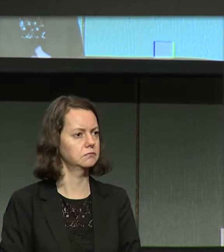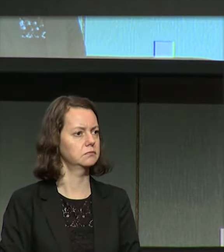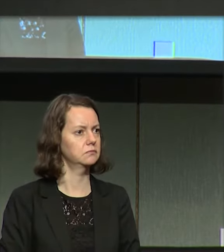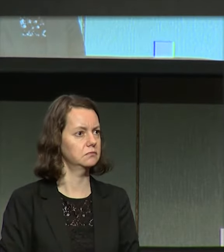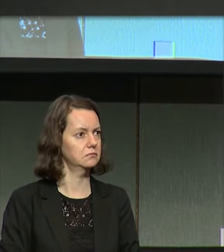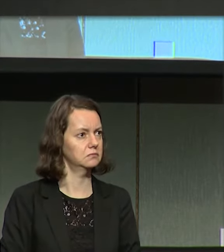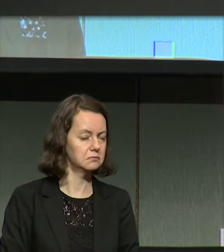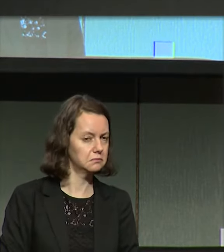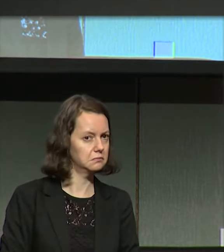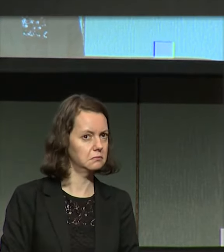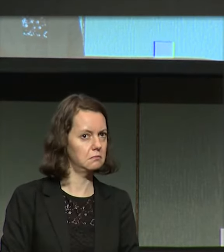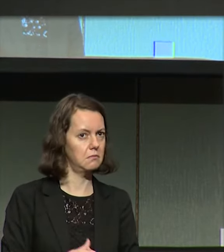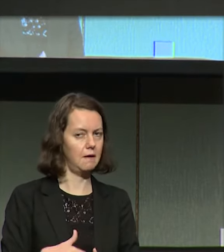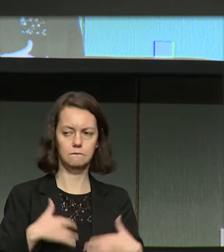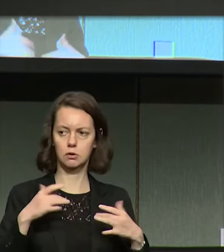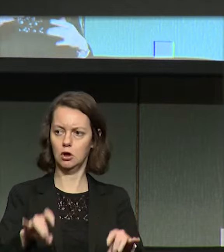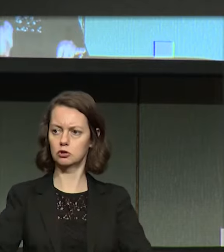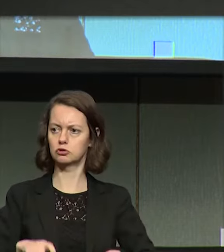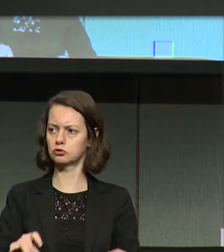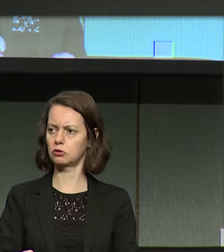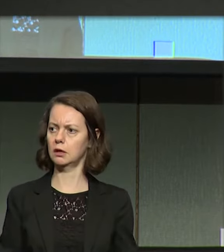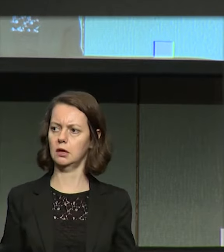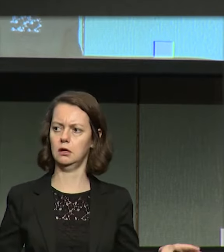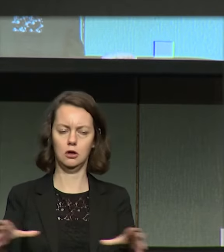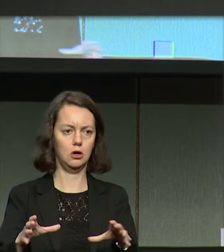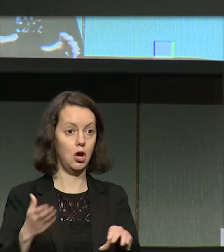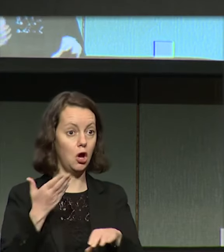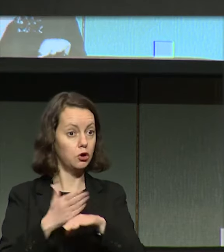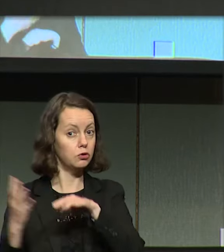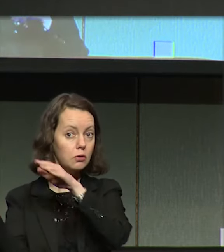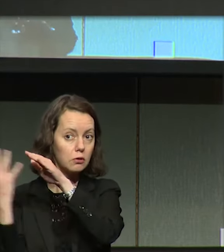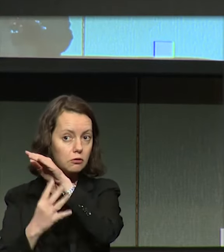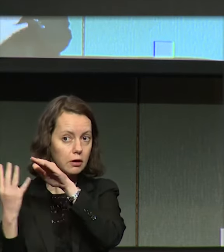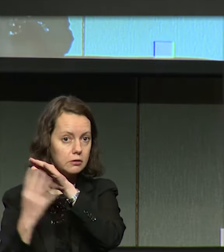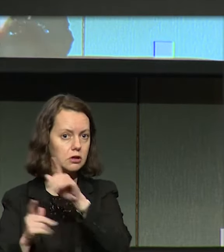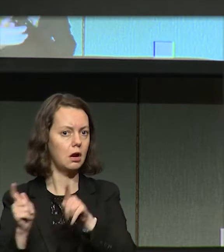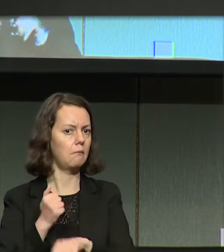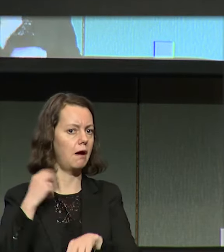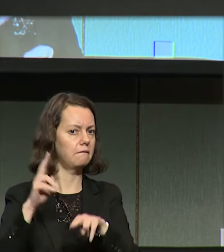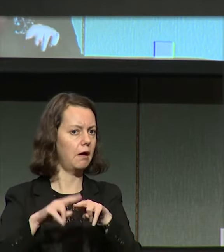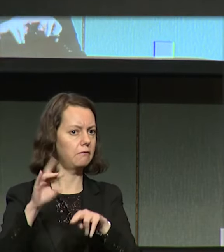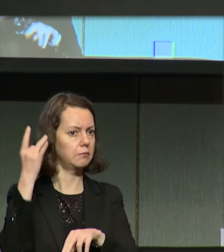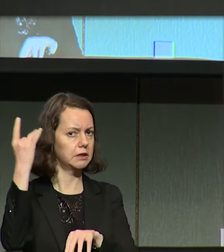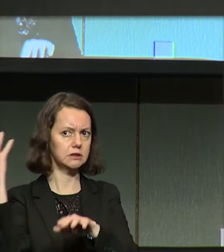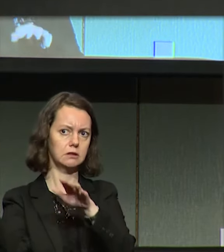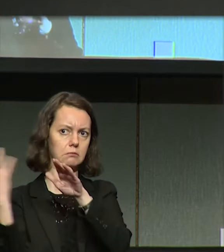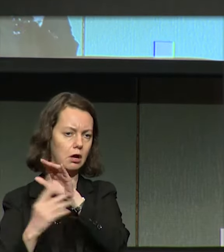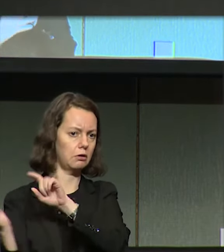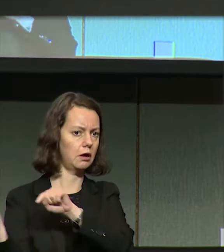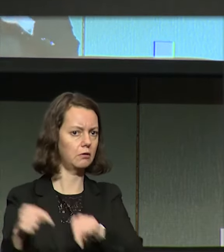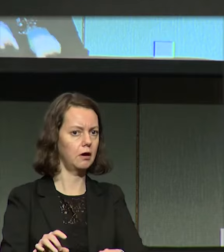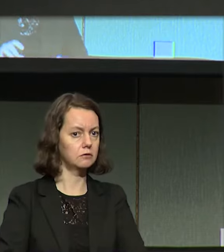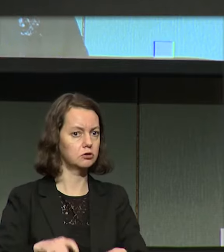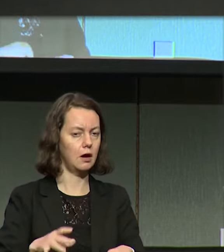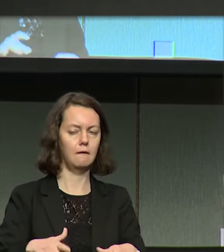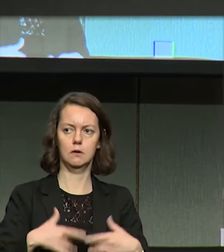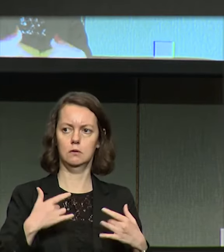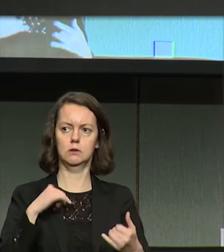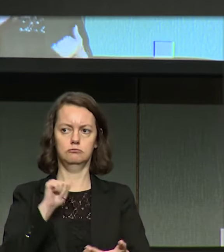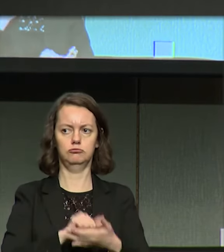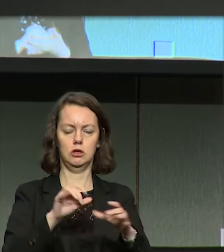But it lets me stand alongside other Australians and other new Australians who've come, like my father. That's something that would let me lean into my sense of